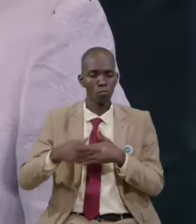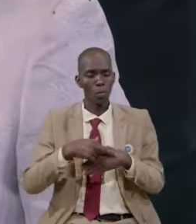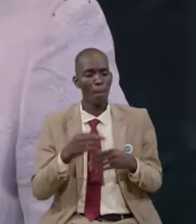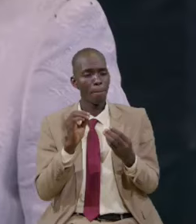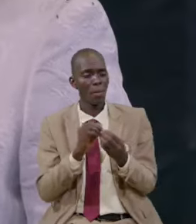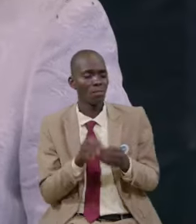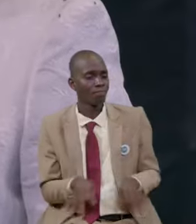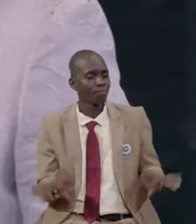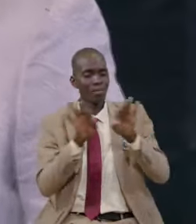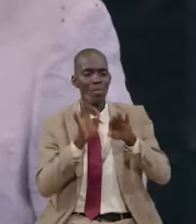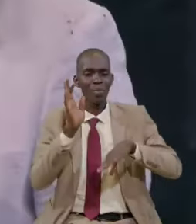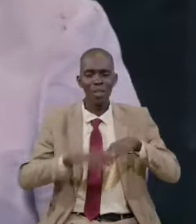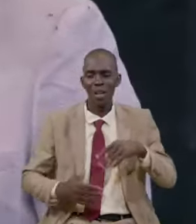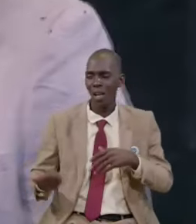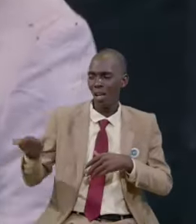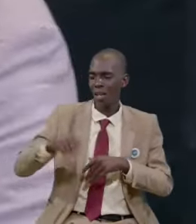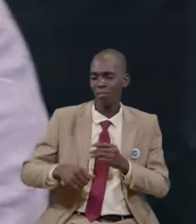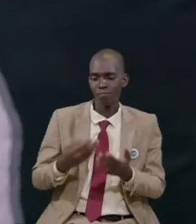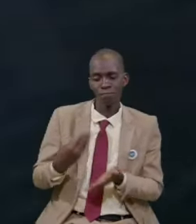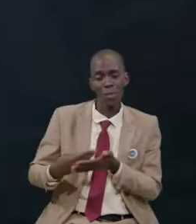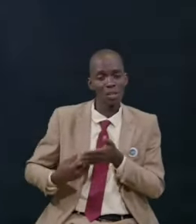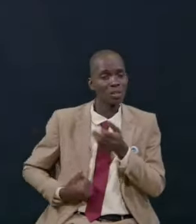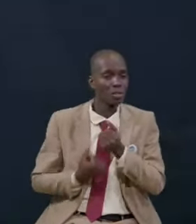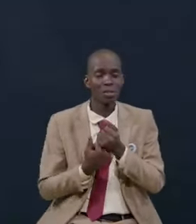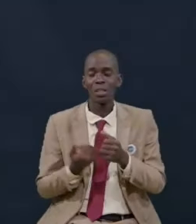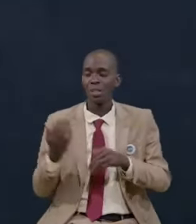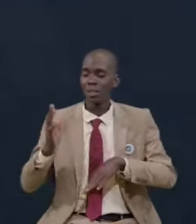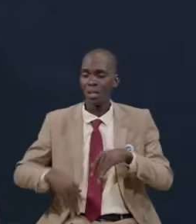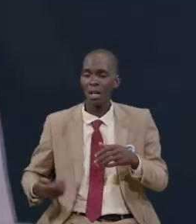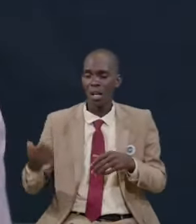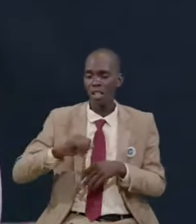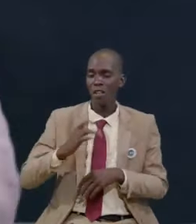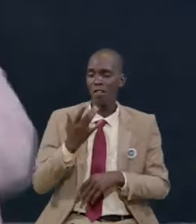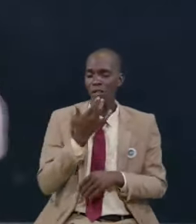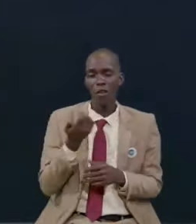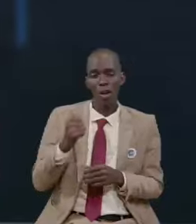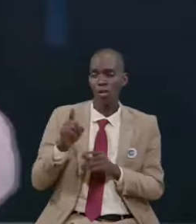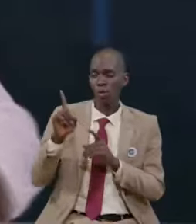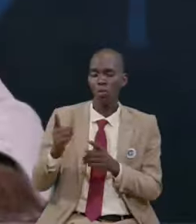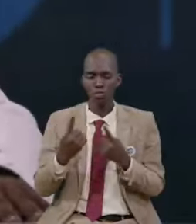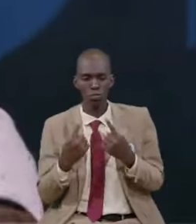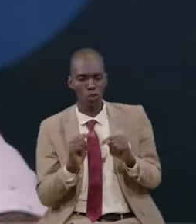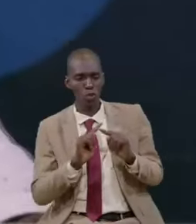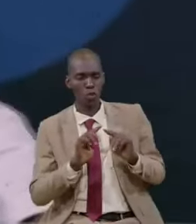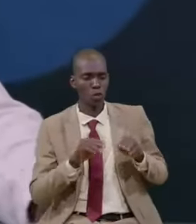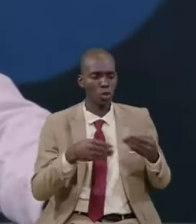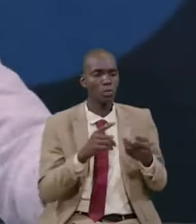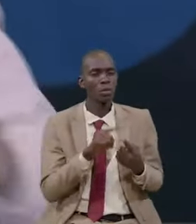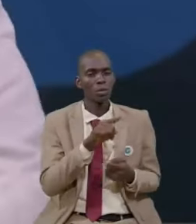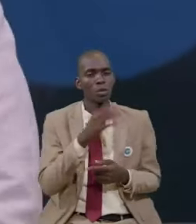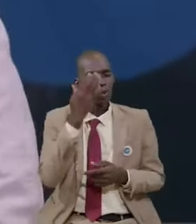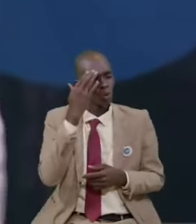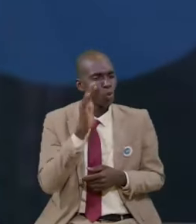finance, above any favor that anybody is trying to show you, you know the friendship. If I